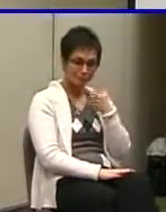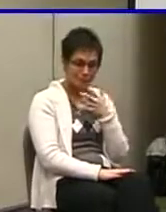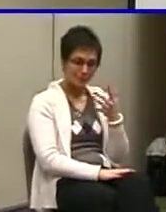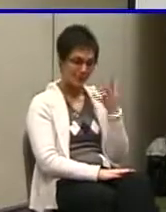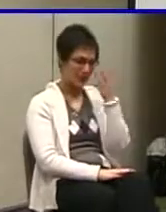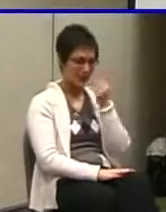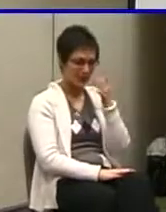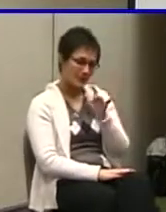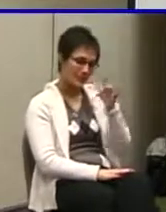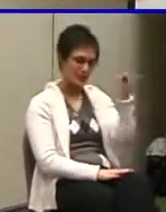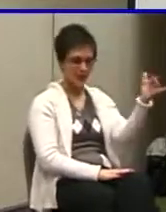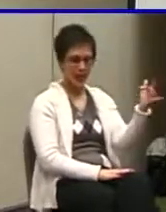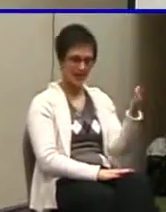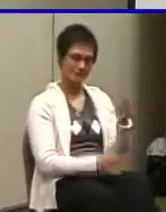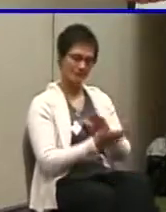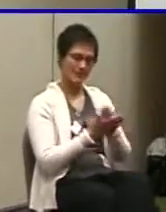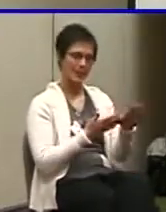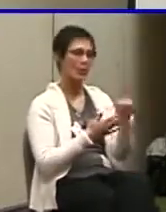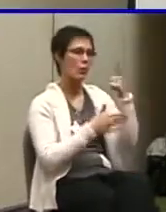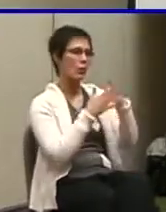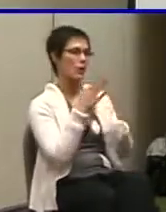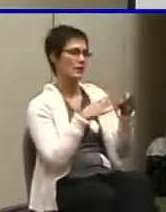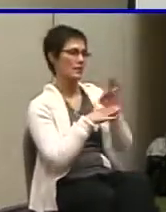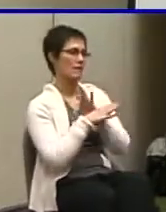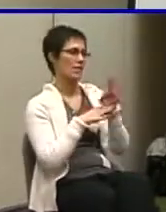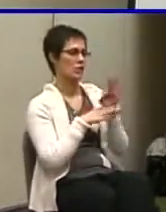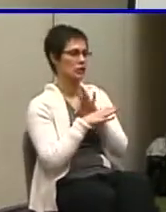pretty cool. What's the function of my bringing a gun?